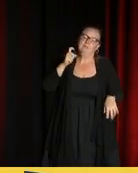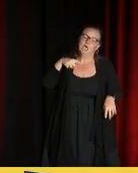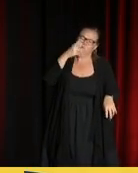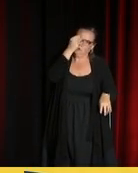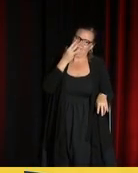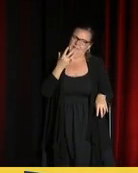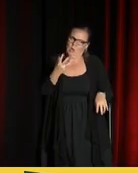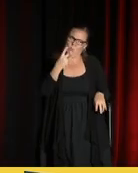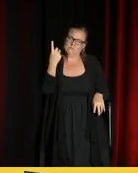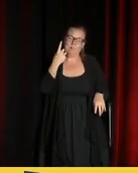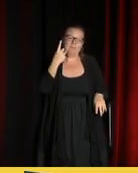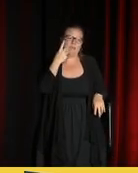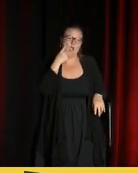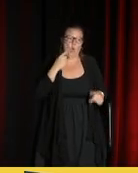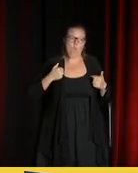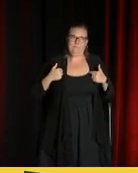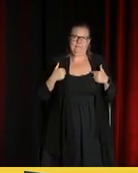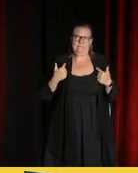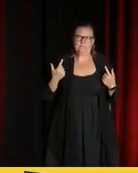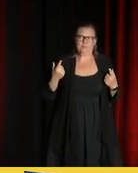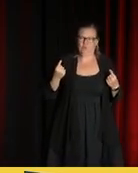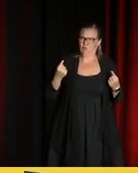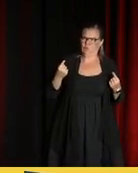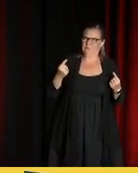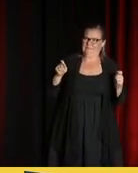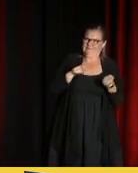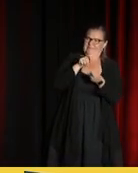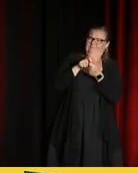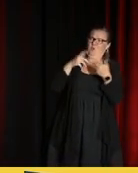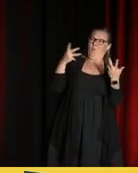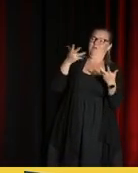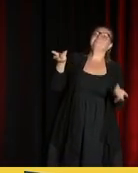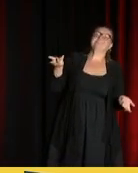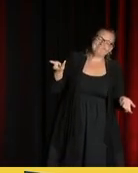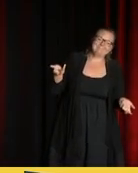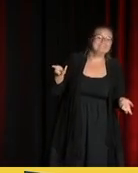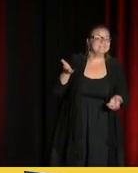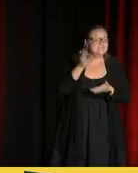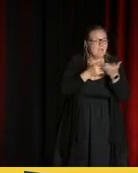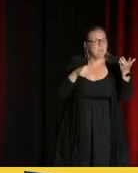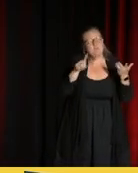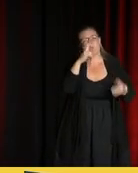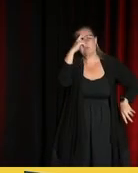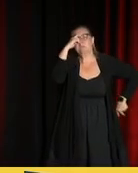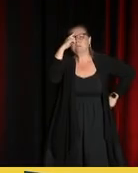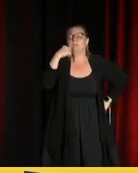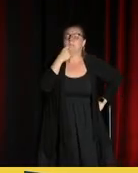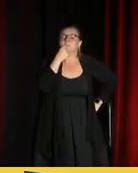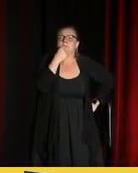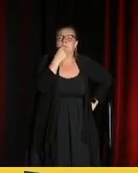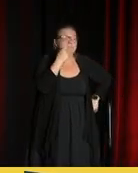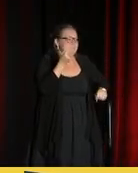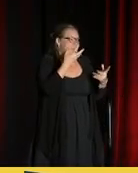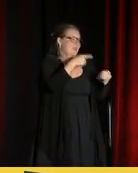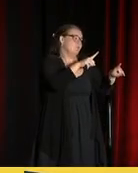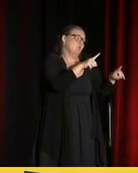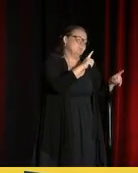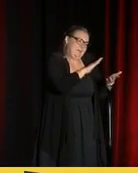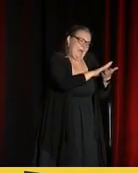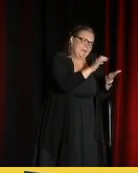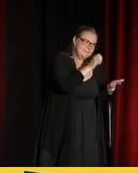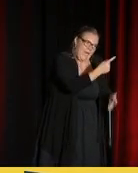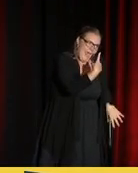say something about what it is that I actually do, because some of you are probably wondering and the rest of you are just too kind to